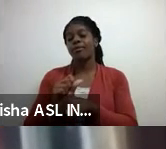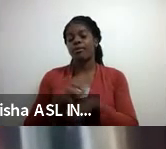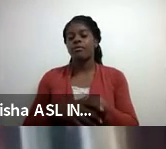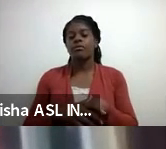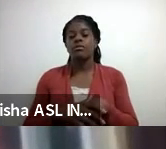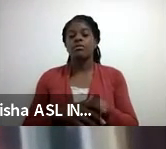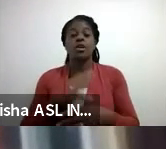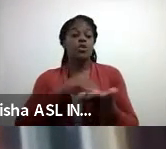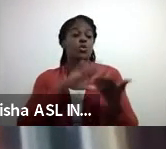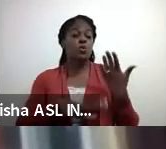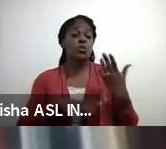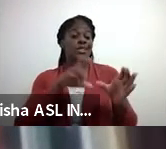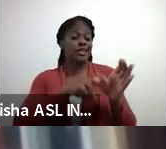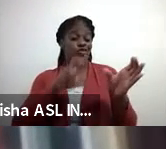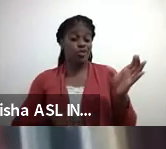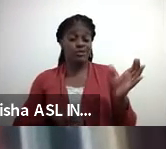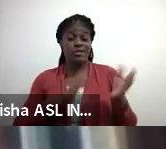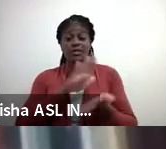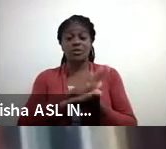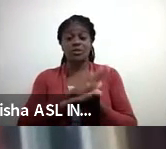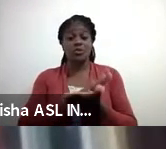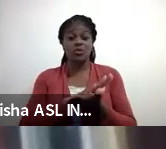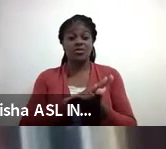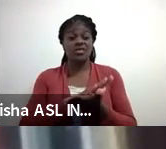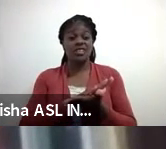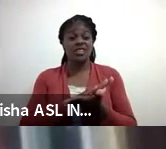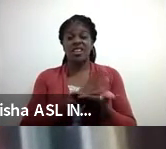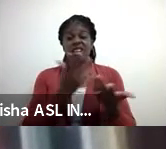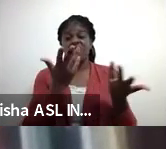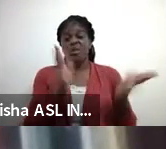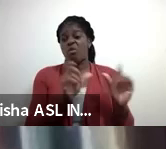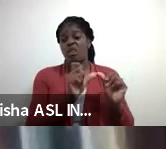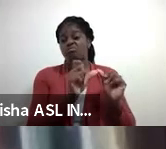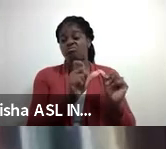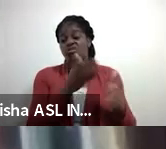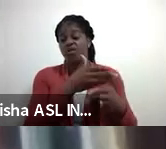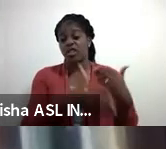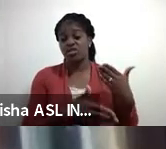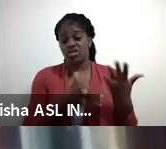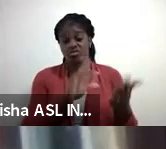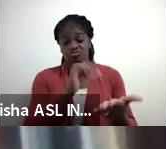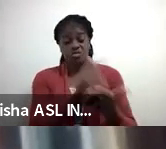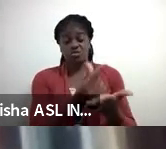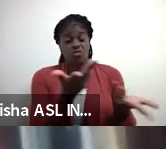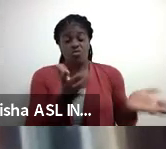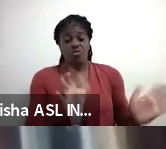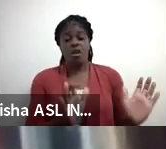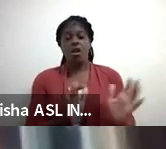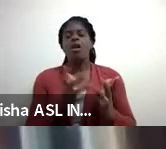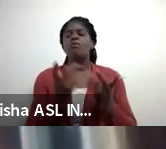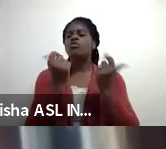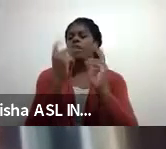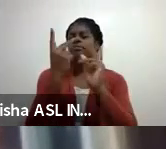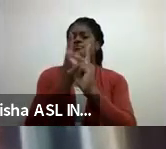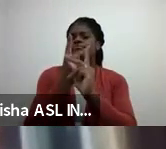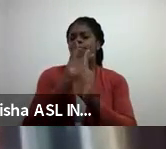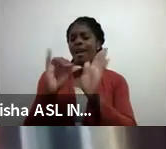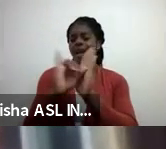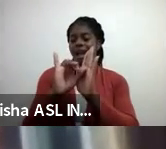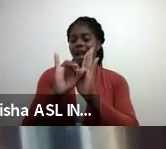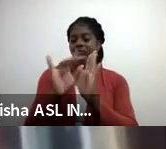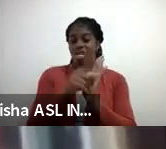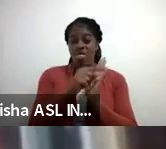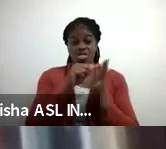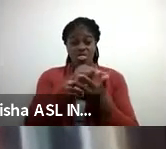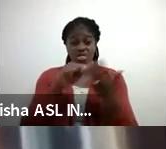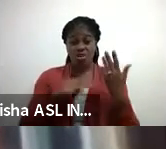that drops out of school and doesn't want to finish. And we try to identify how we help those